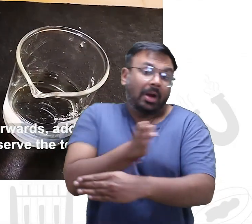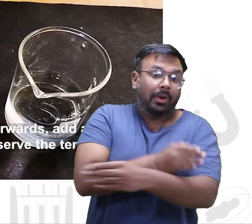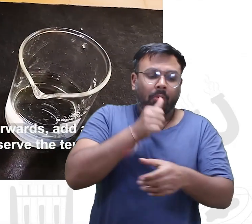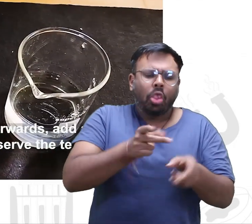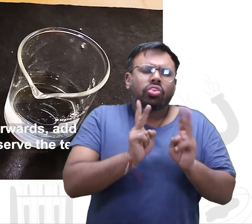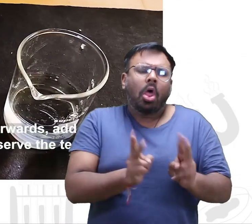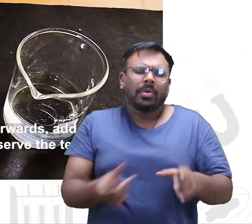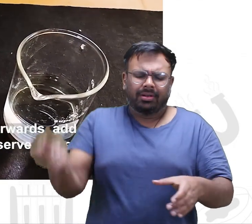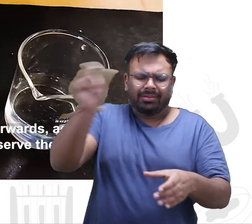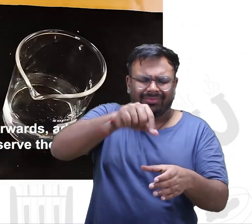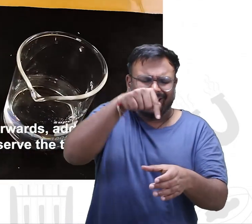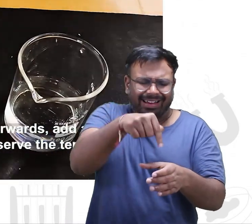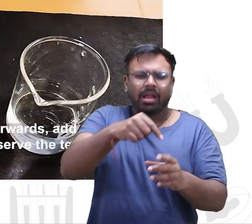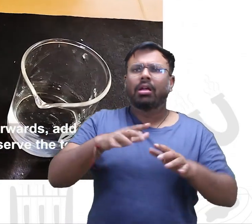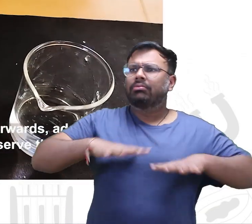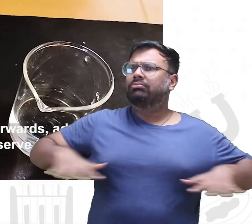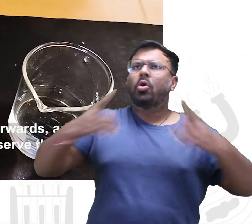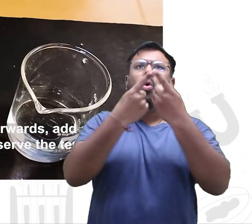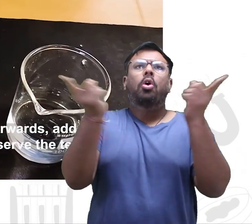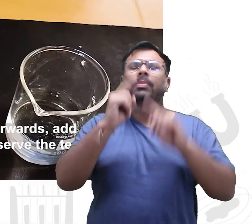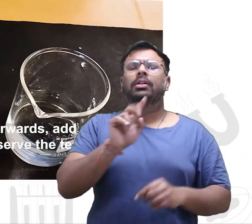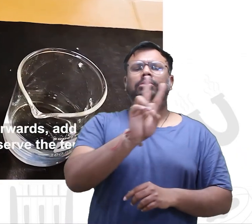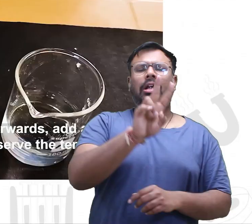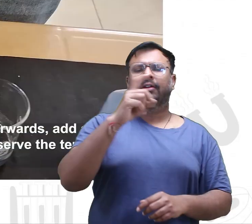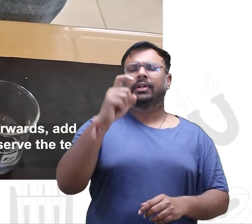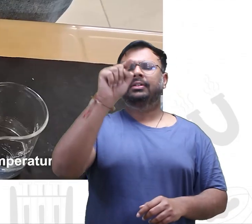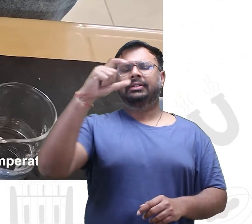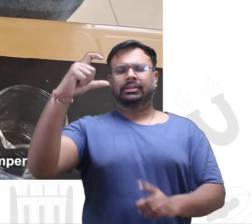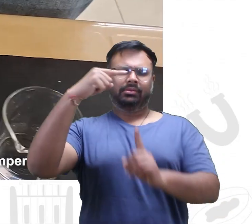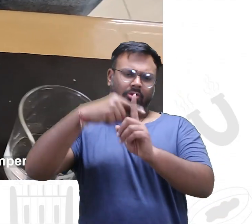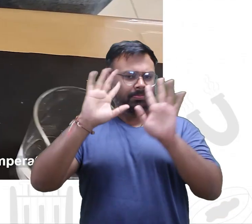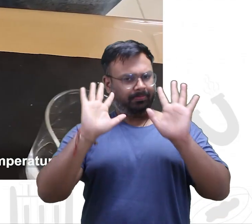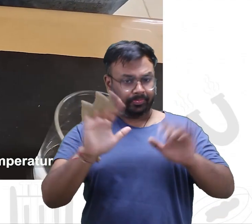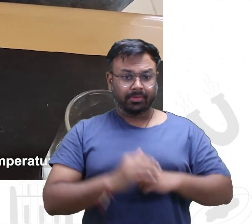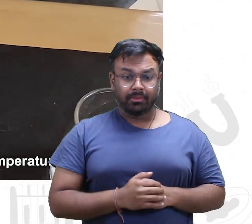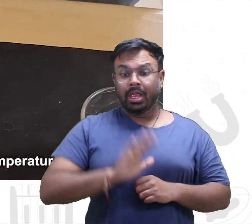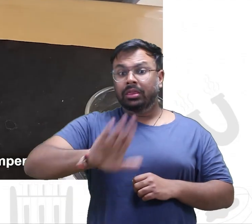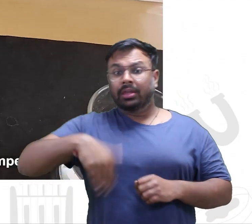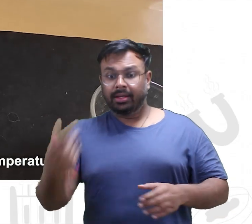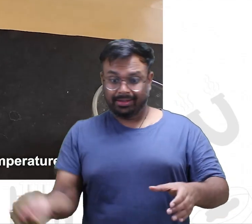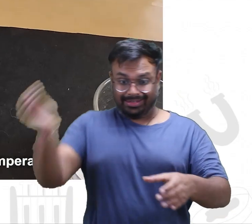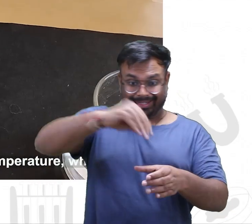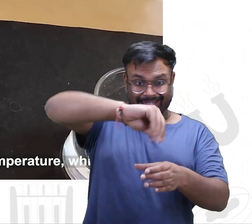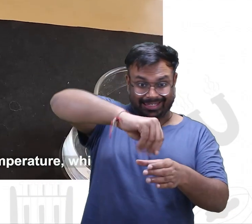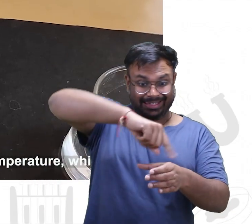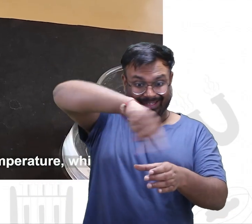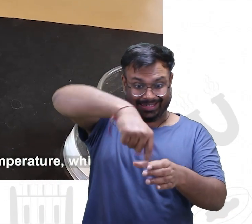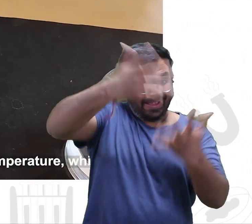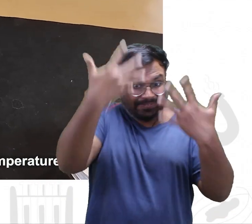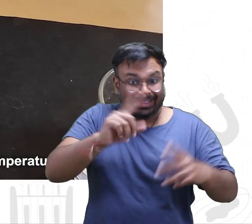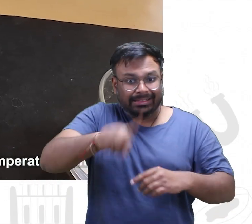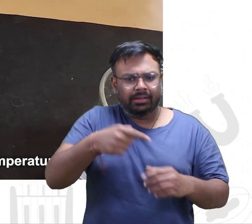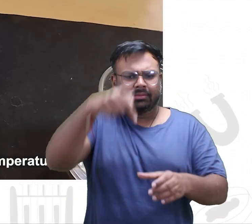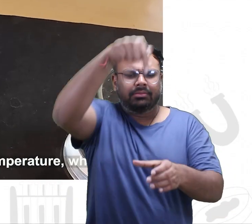ammonium chloride salt to beaker A and observe the temperature change. Observation: at first, the water in beaker A